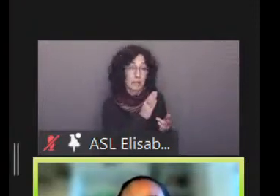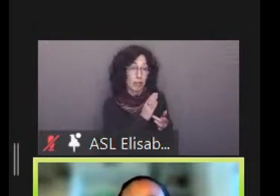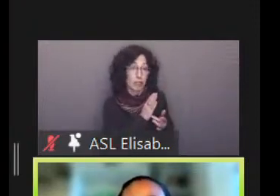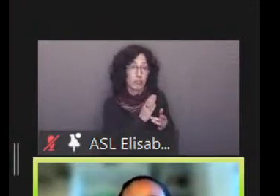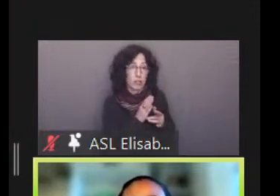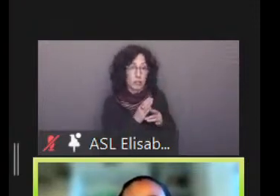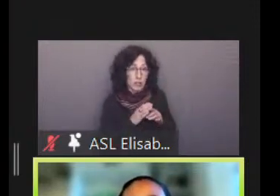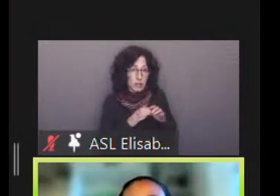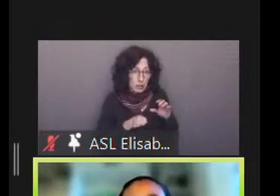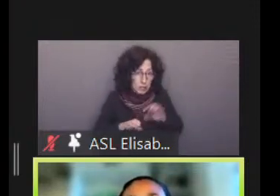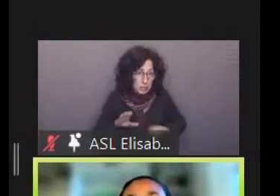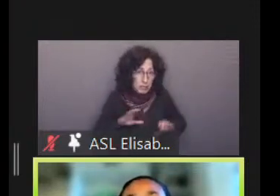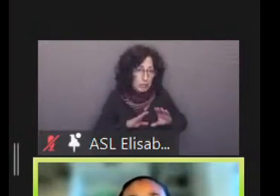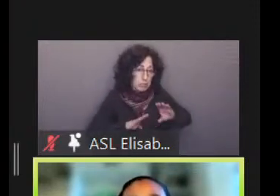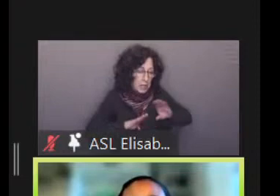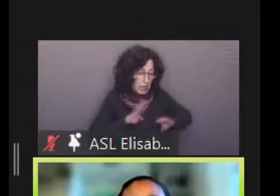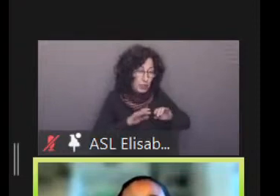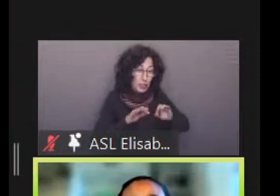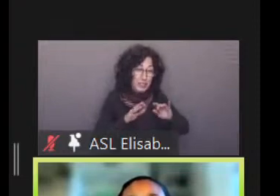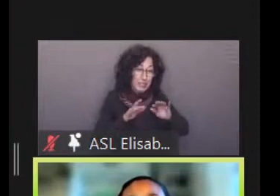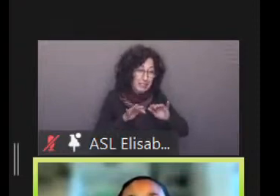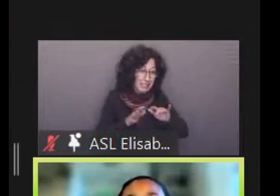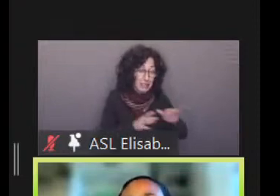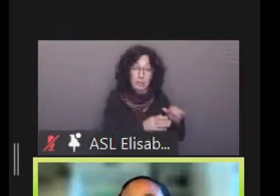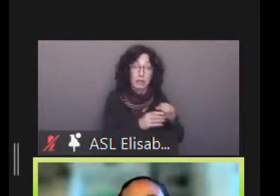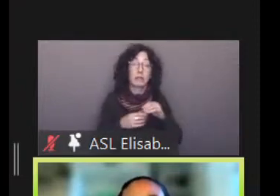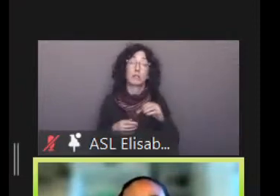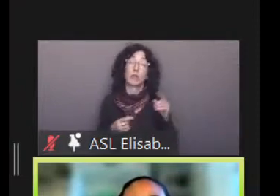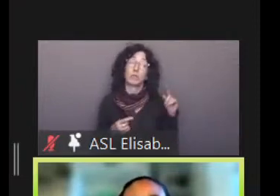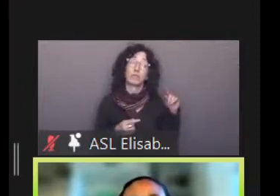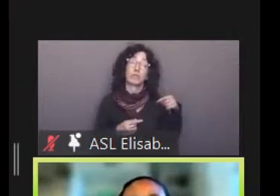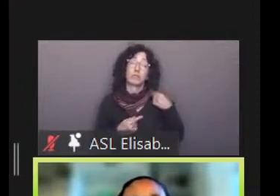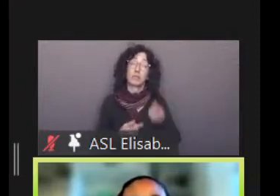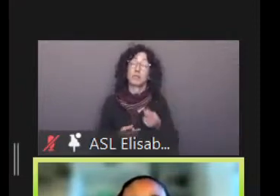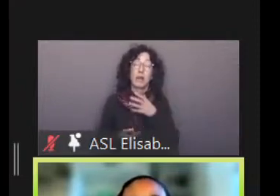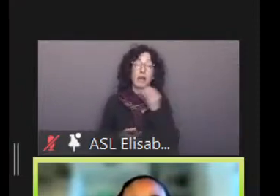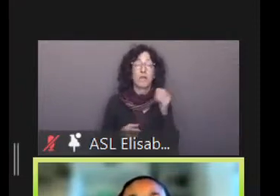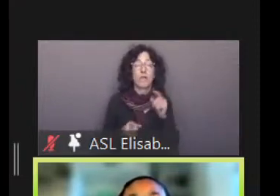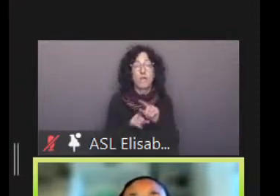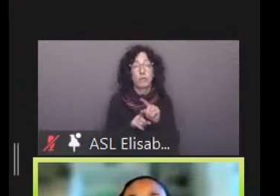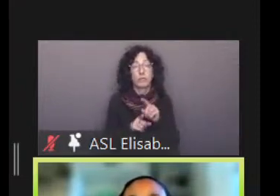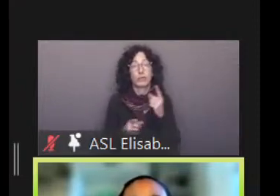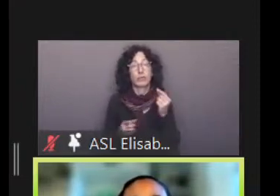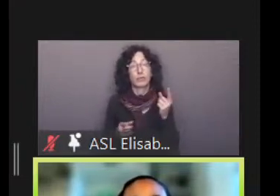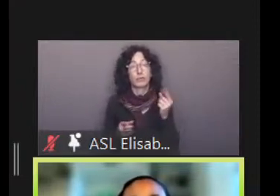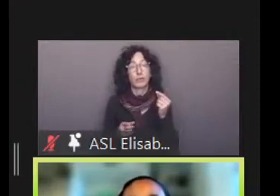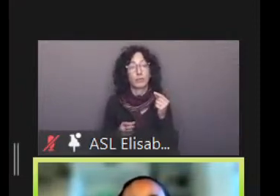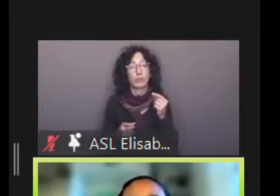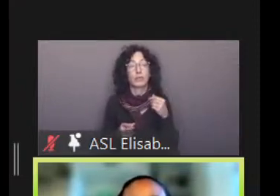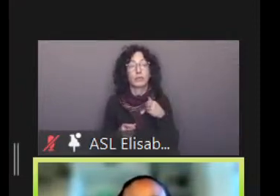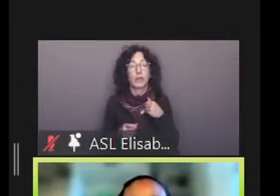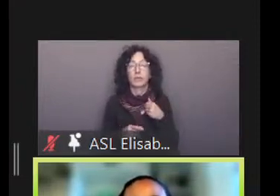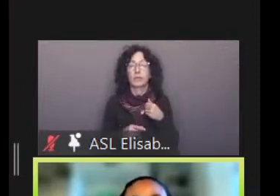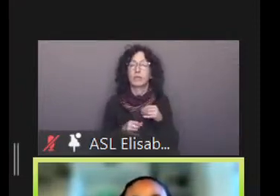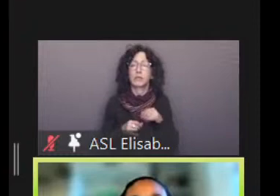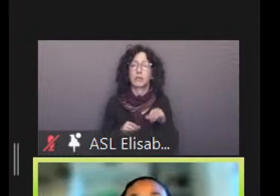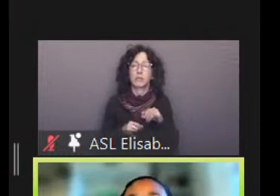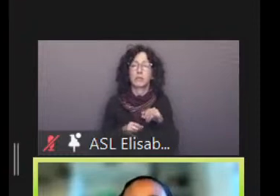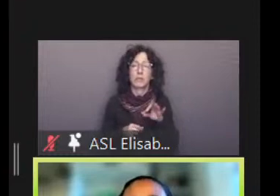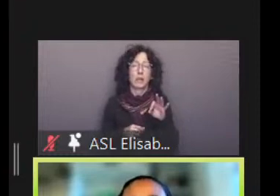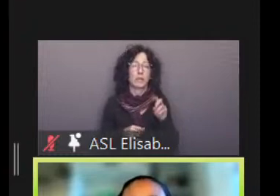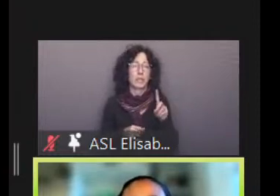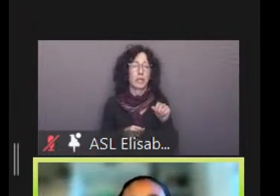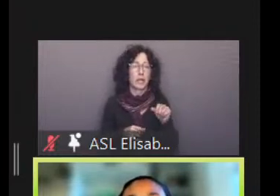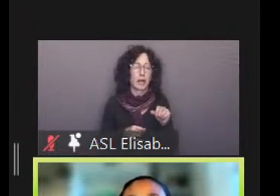those vaccines. In addition, they also had to go through the usual rigorous FDA